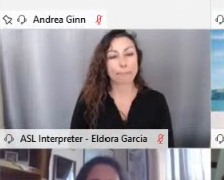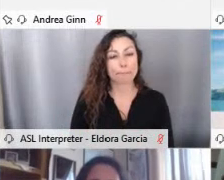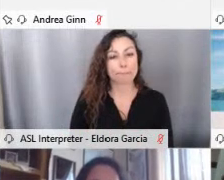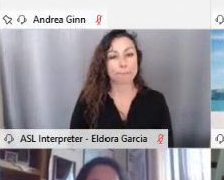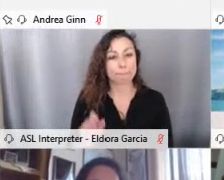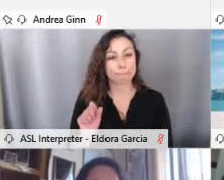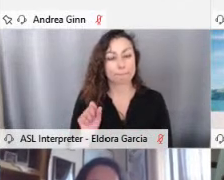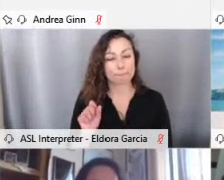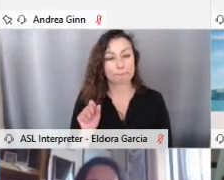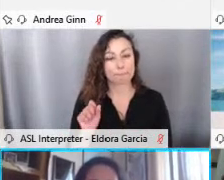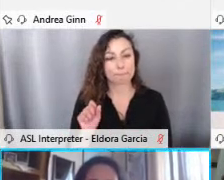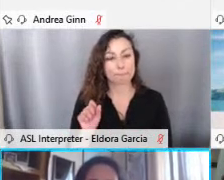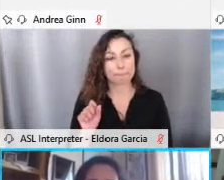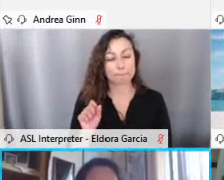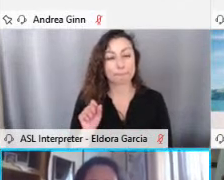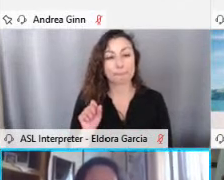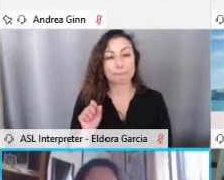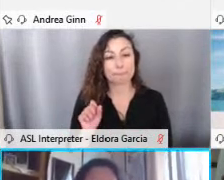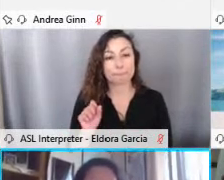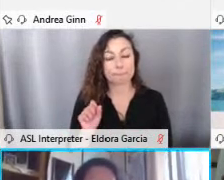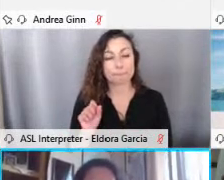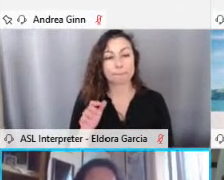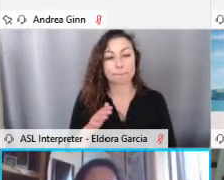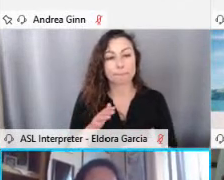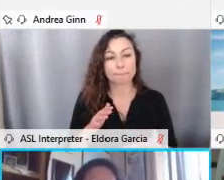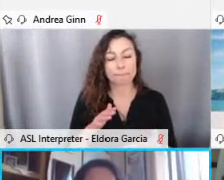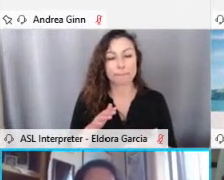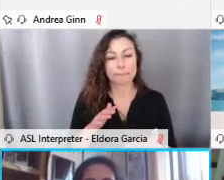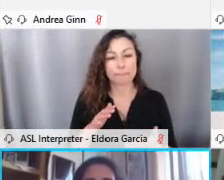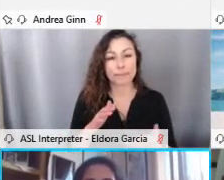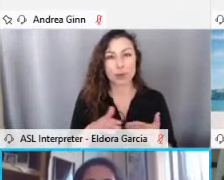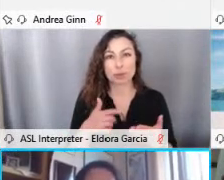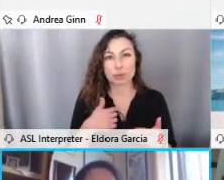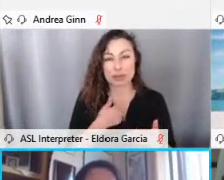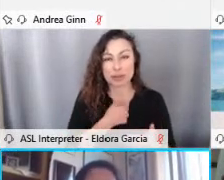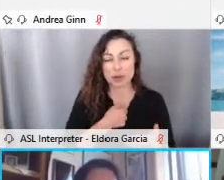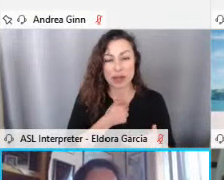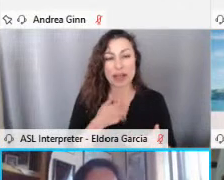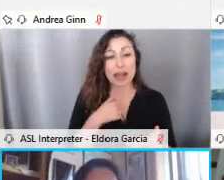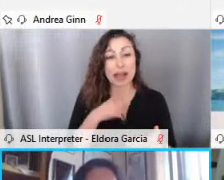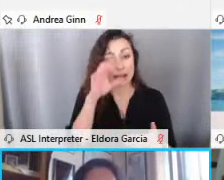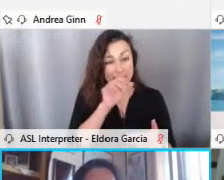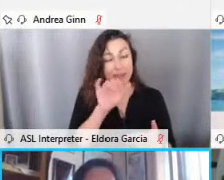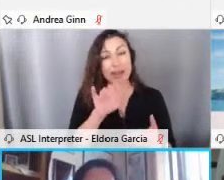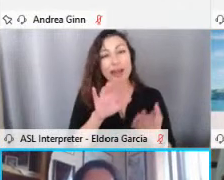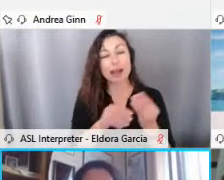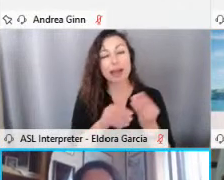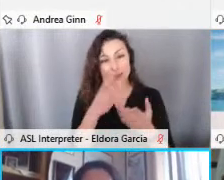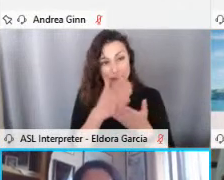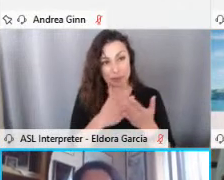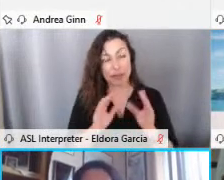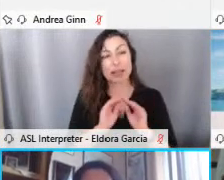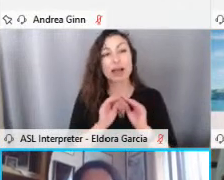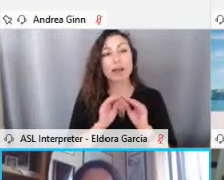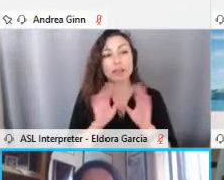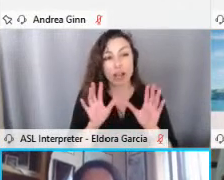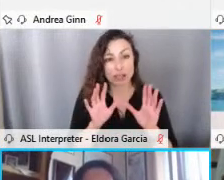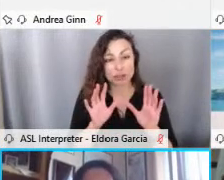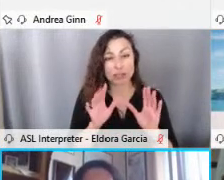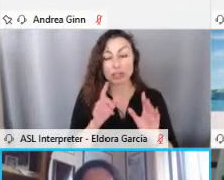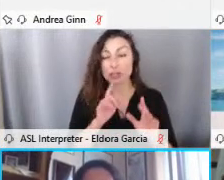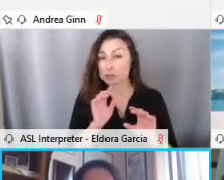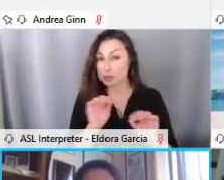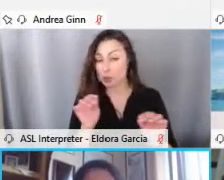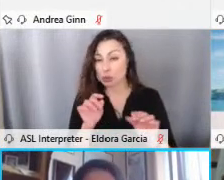I guess, excuse me, sorry. I guess that kind of adds some clarification. So there's